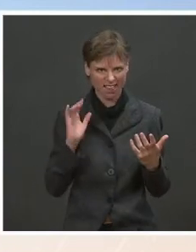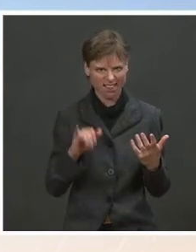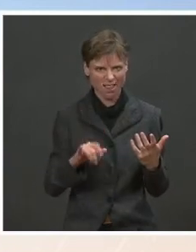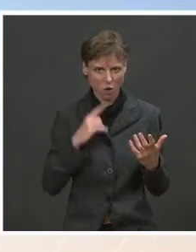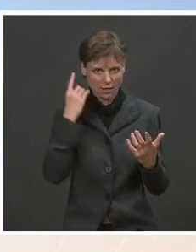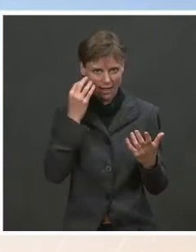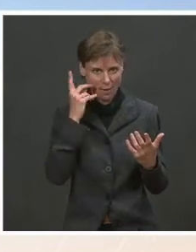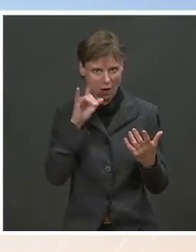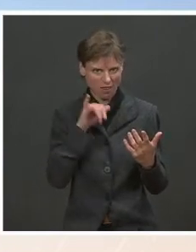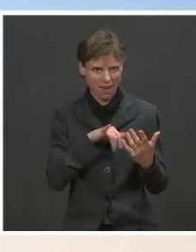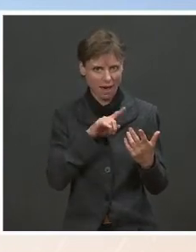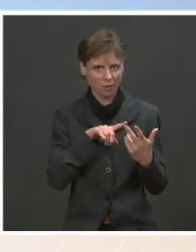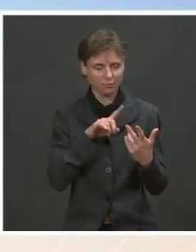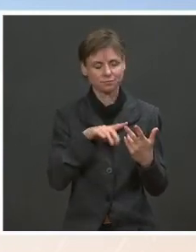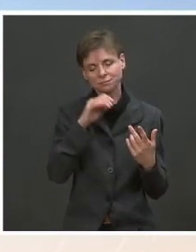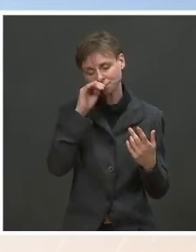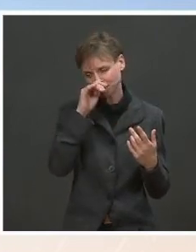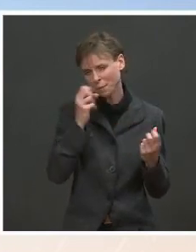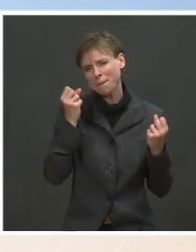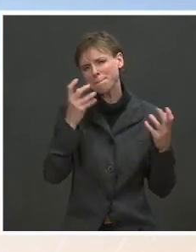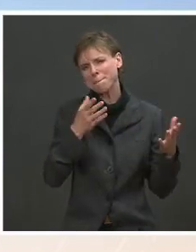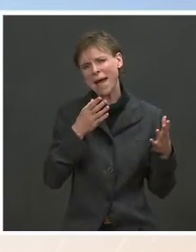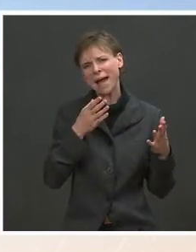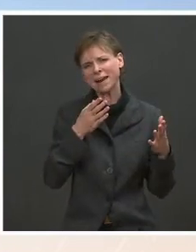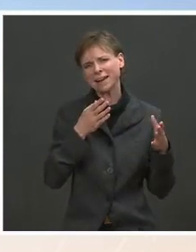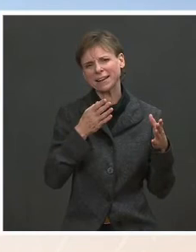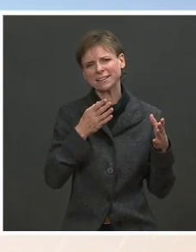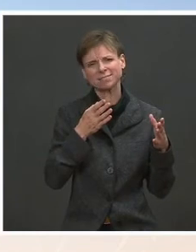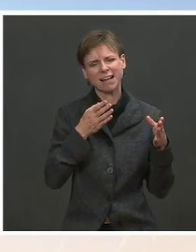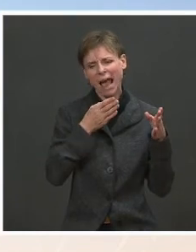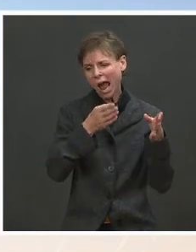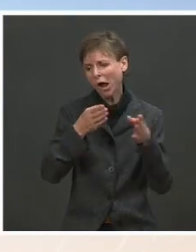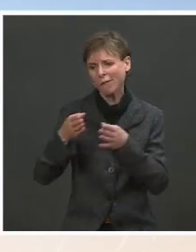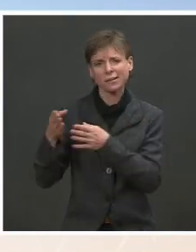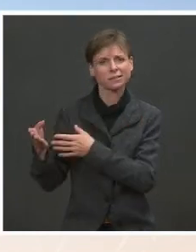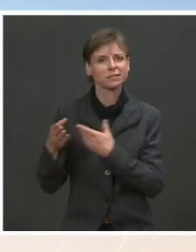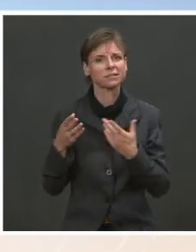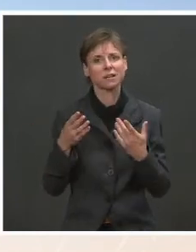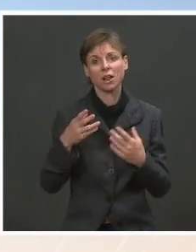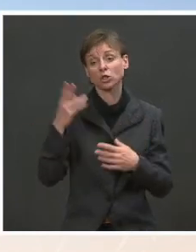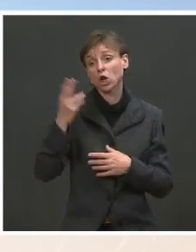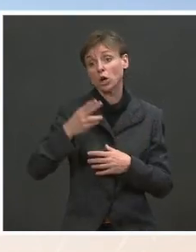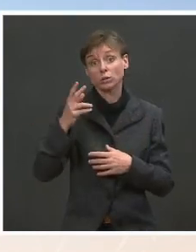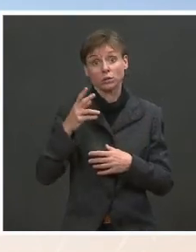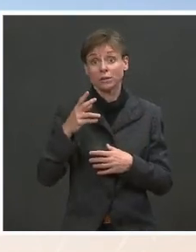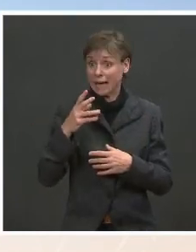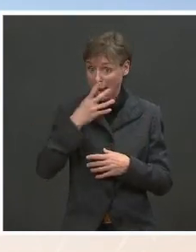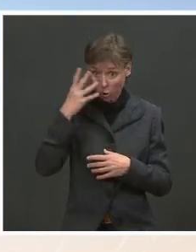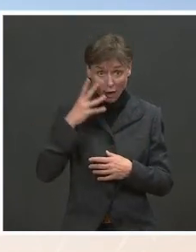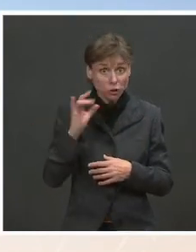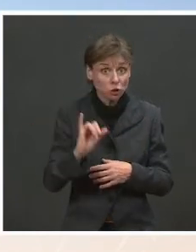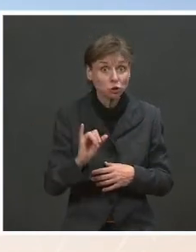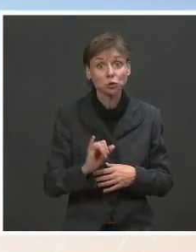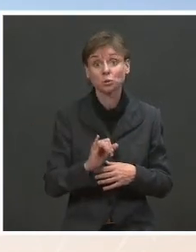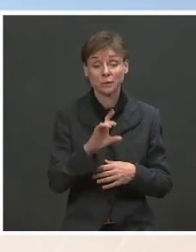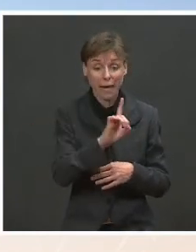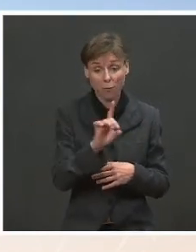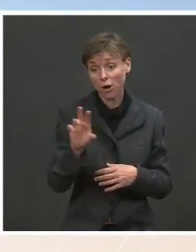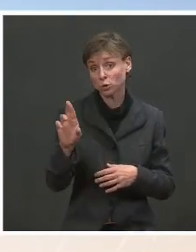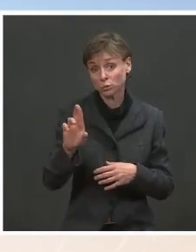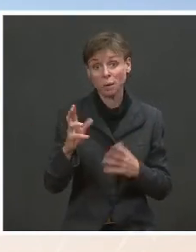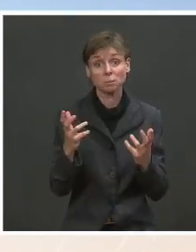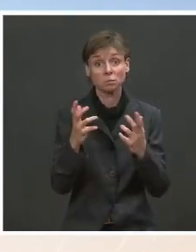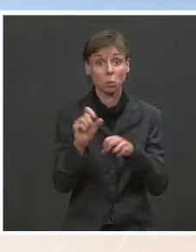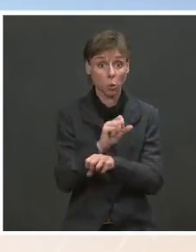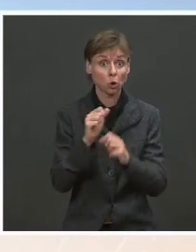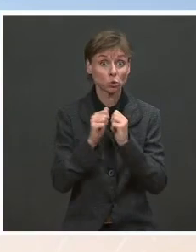front. That there's a lot of areas where even immigration, there's a long history of Democrats and Republicans working together on that policy. So he's a